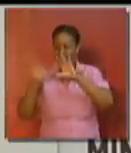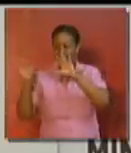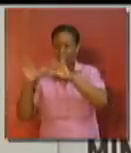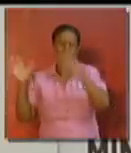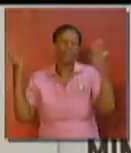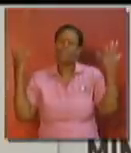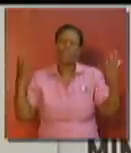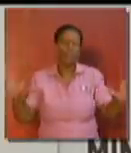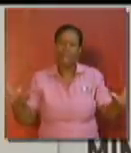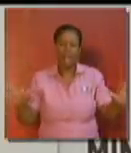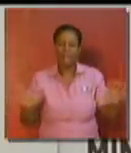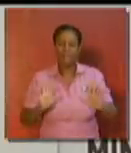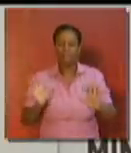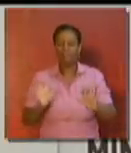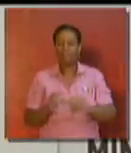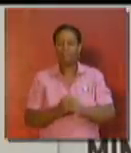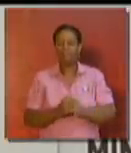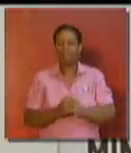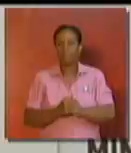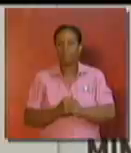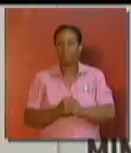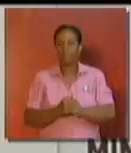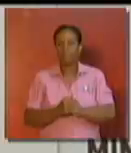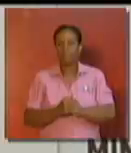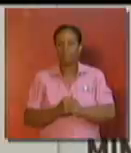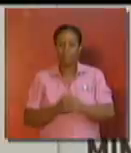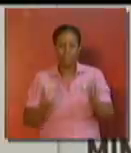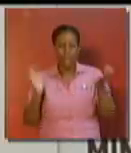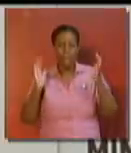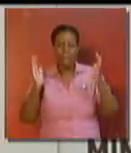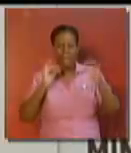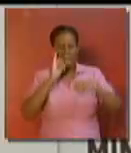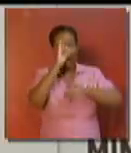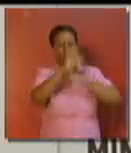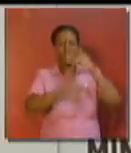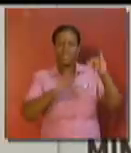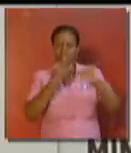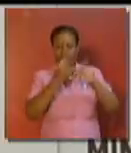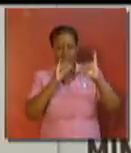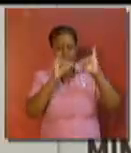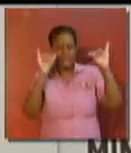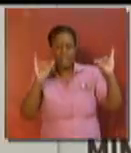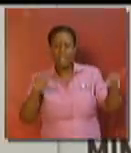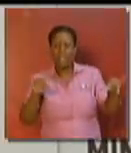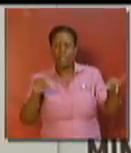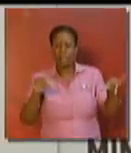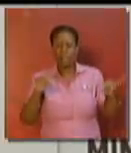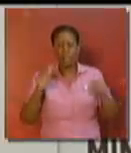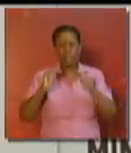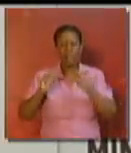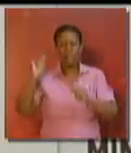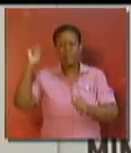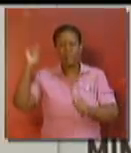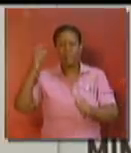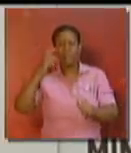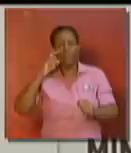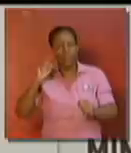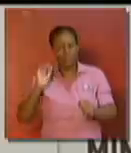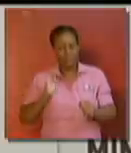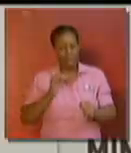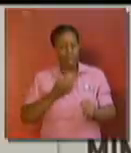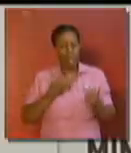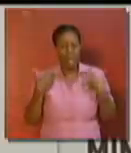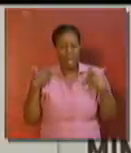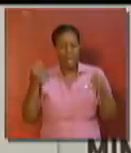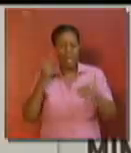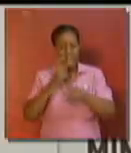international settings, in Trinidad and Tobago, our healthcare system, our healthcare workers performed exceedingly well in